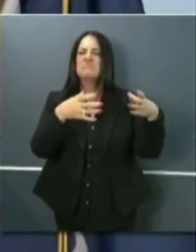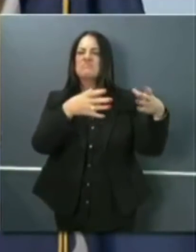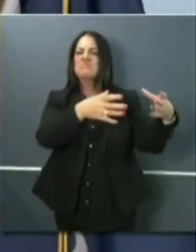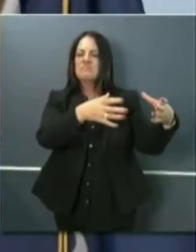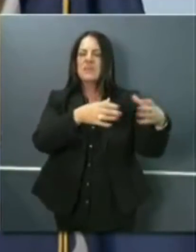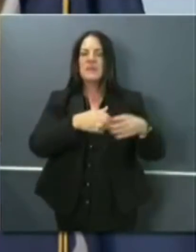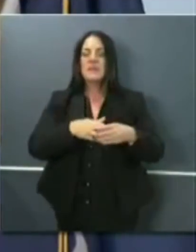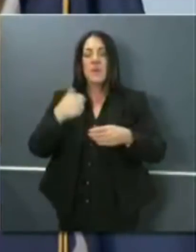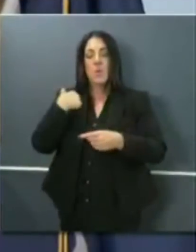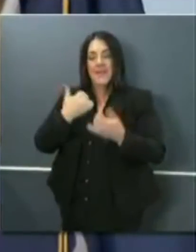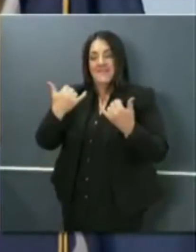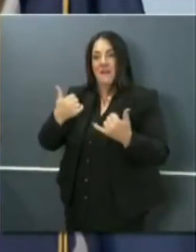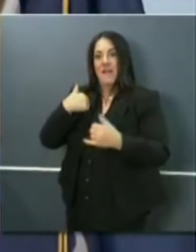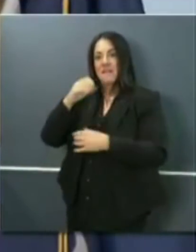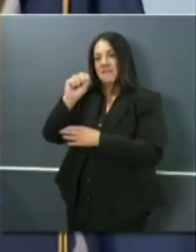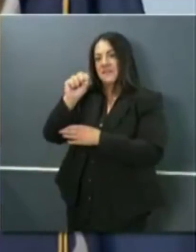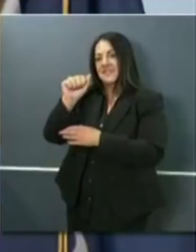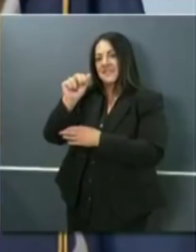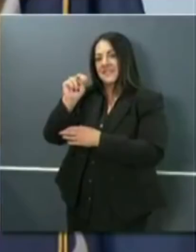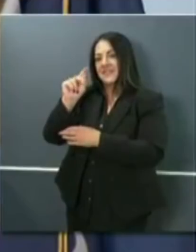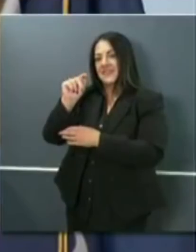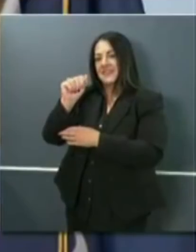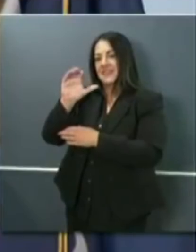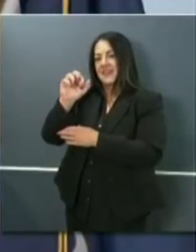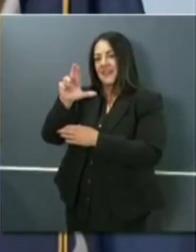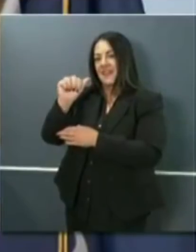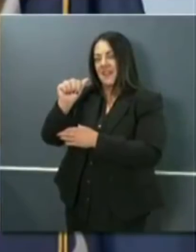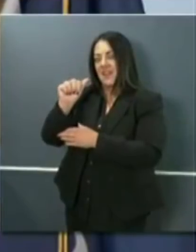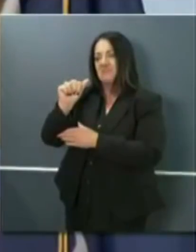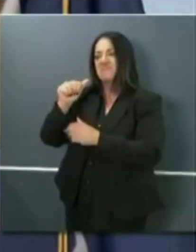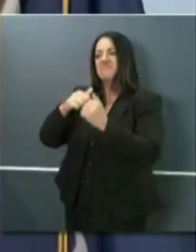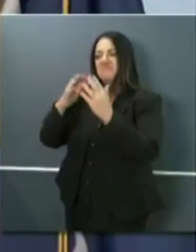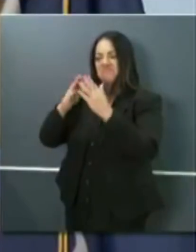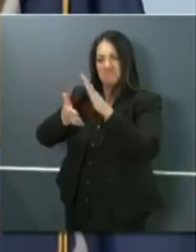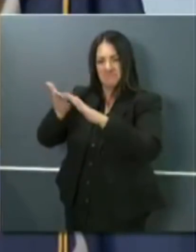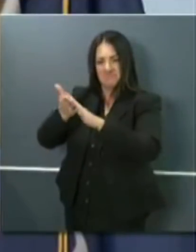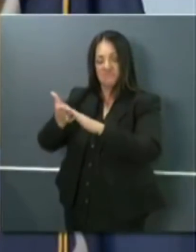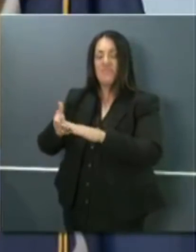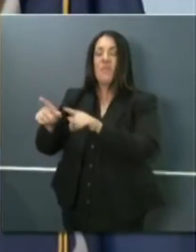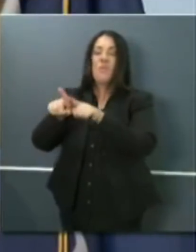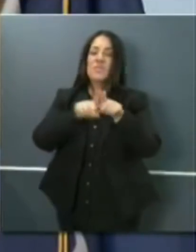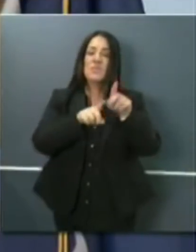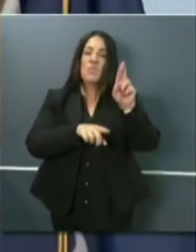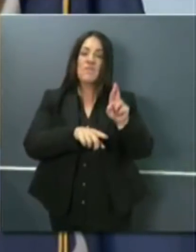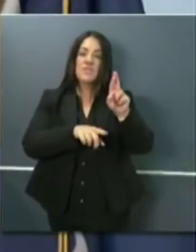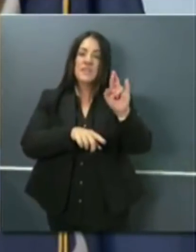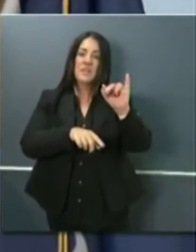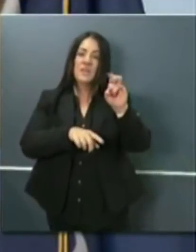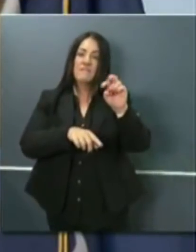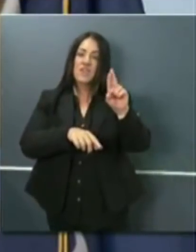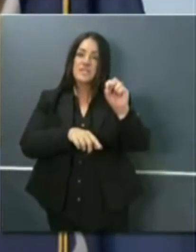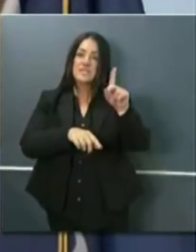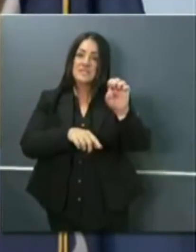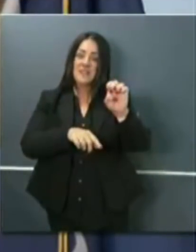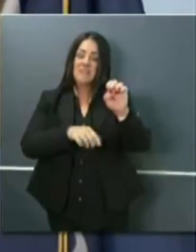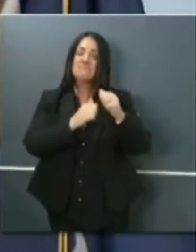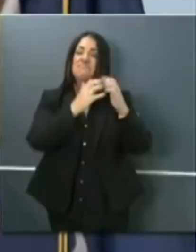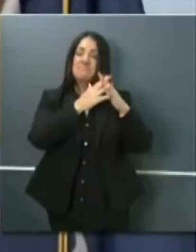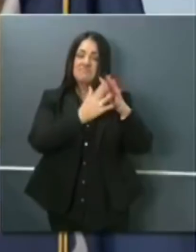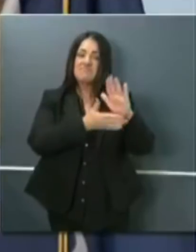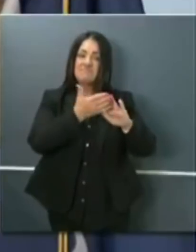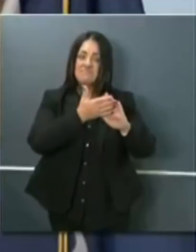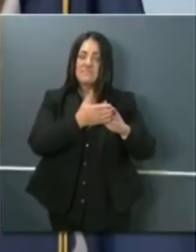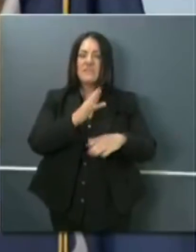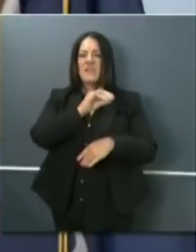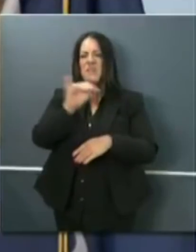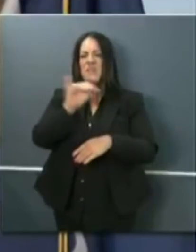operation up and running. We have Riverside up and running. We have work being done in Los Angeles and San Mateo that will